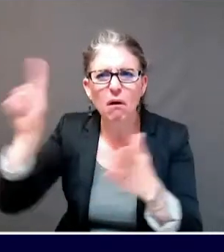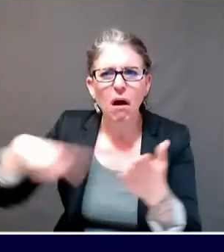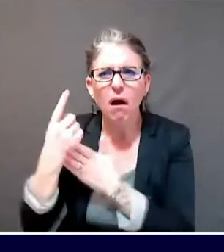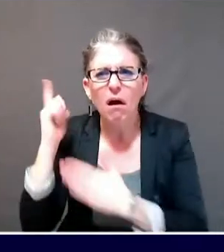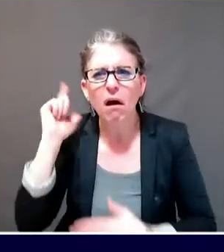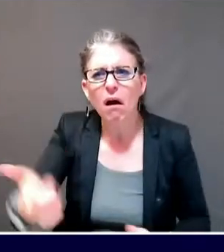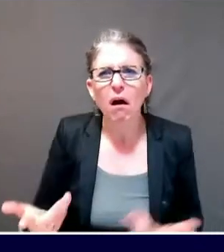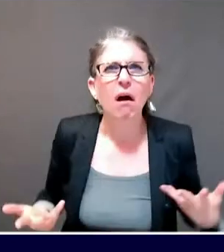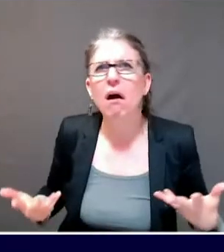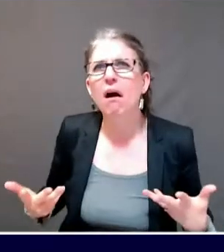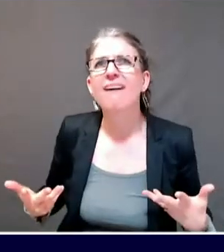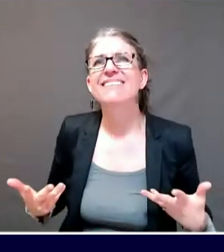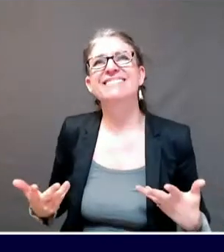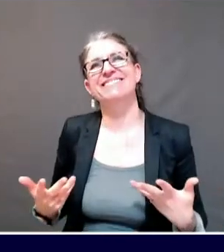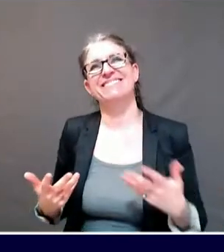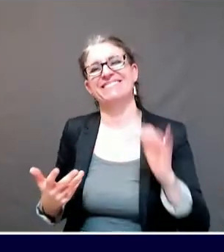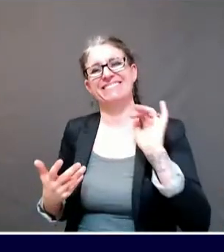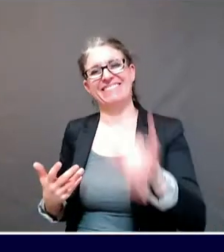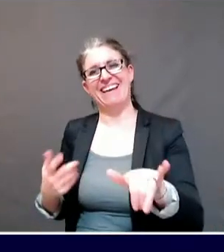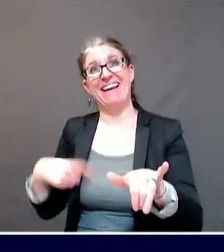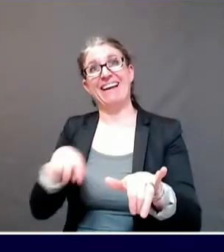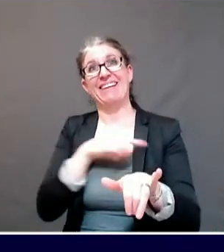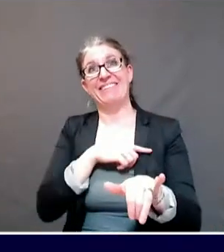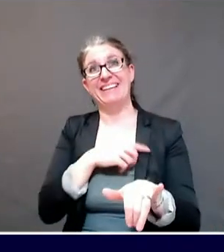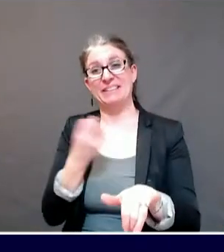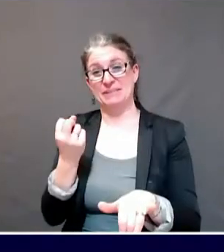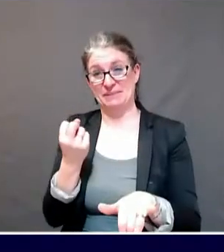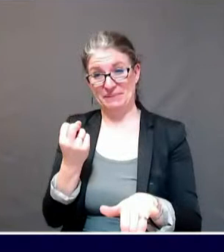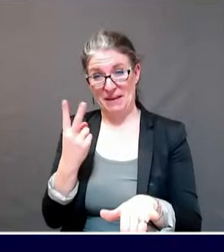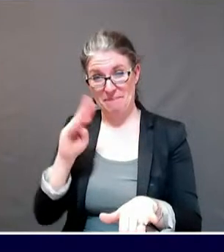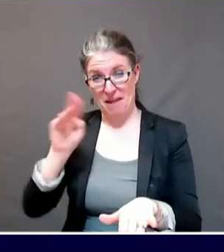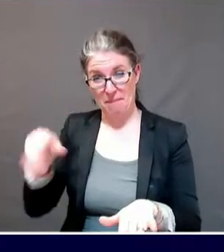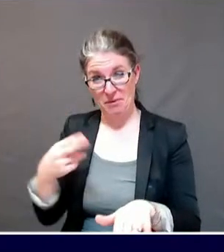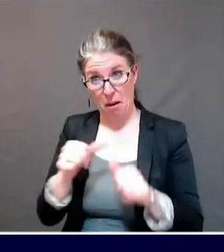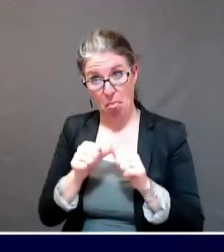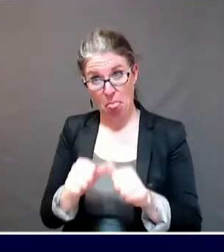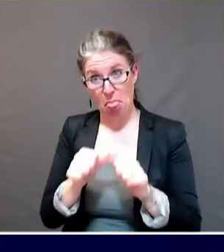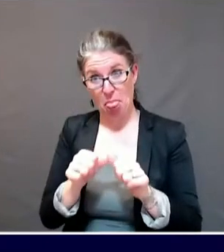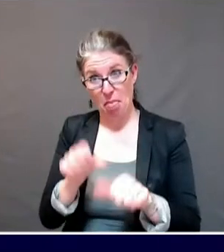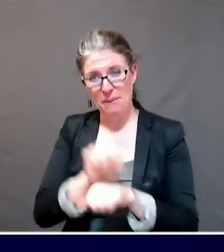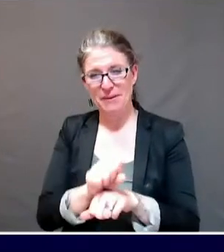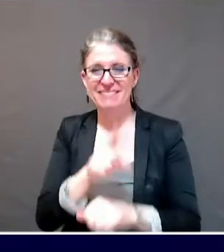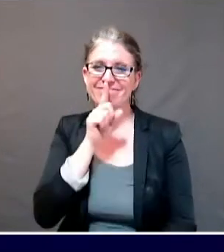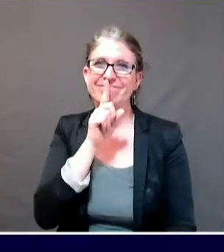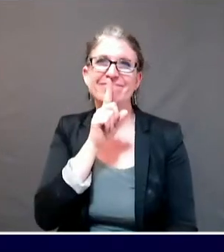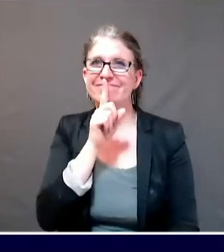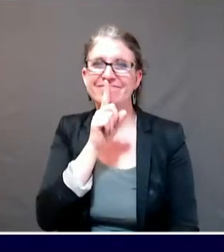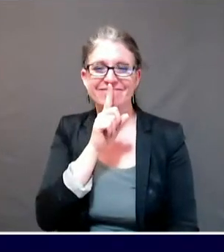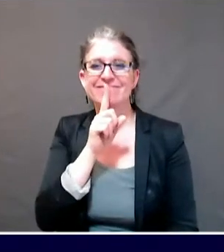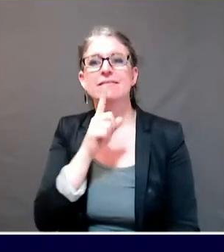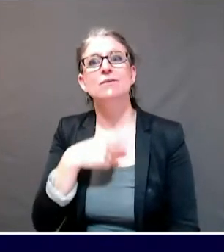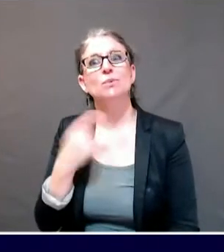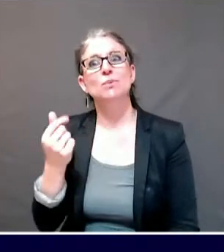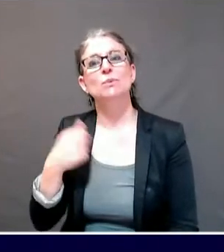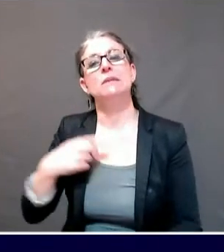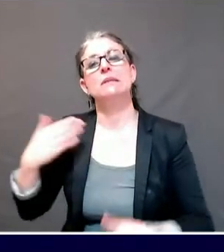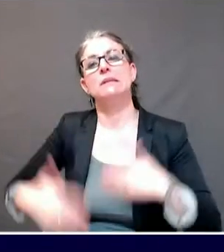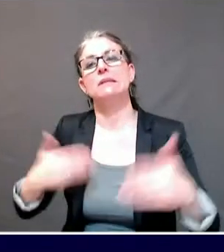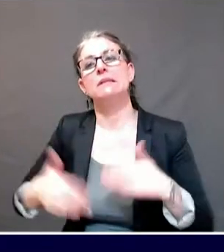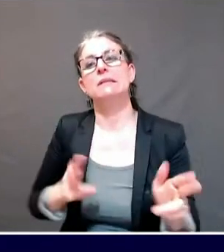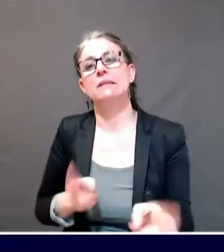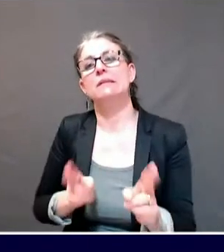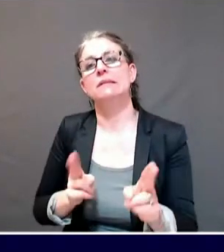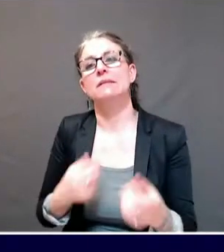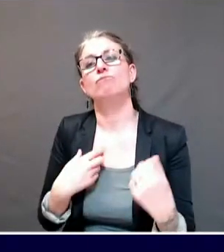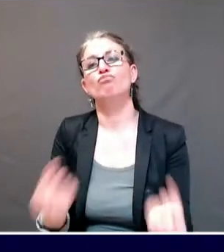same thing. We know the process will speed up significantly as states as well as vaccinators,